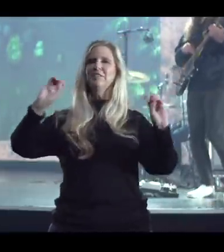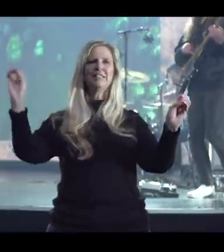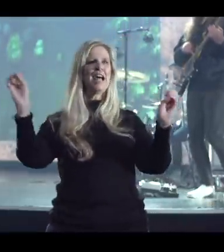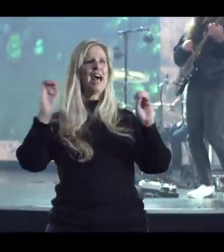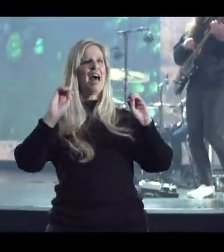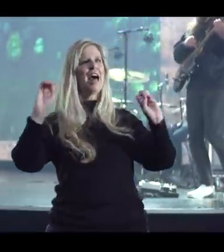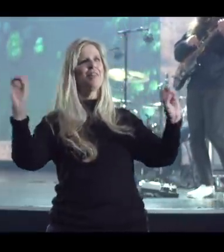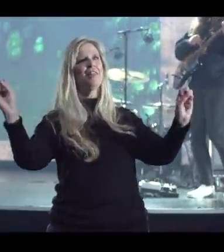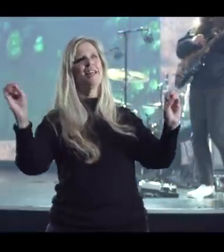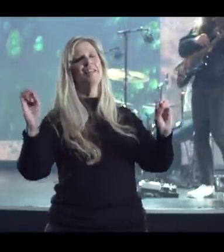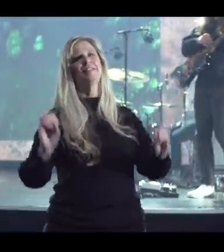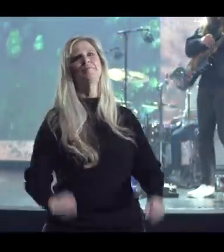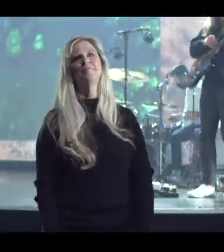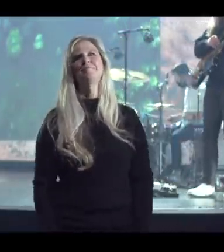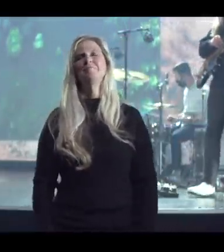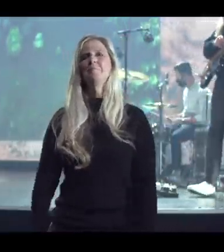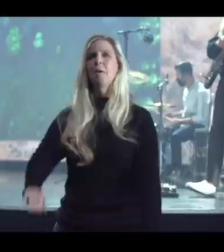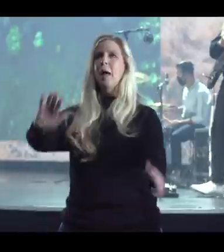oath is nothing